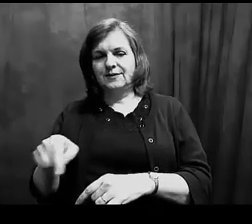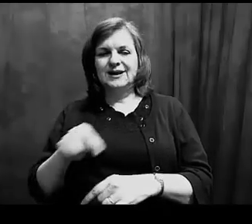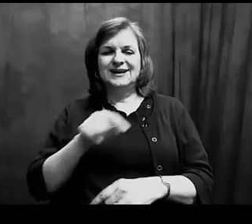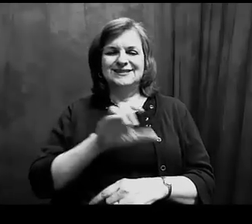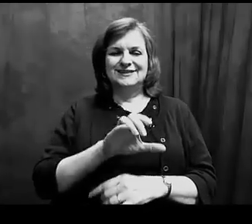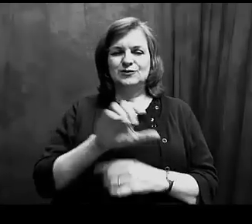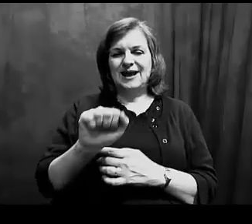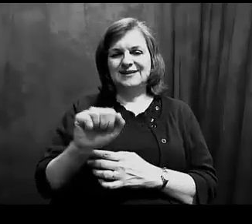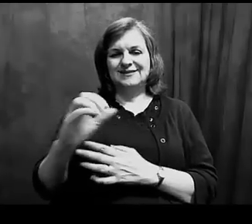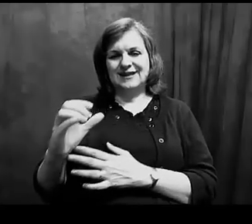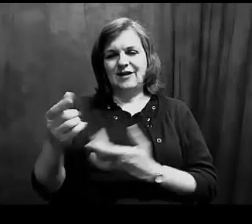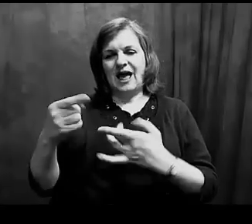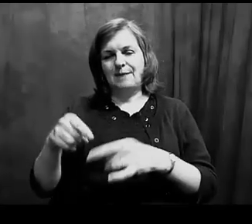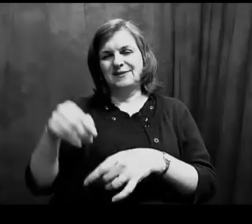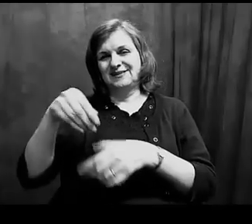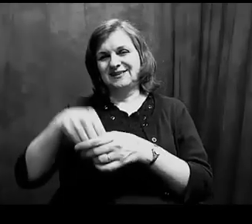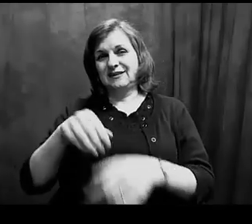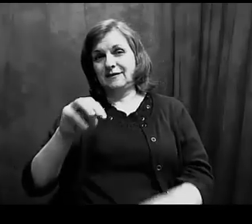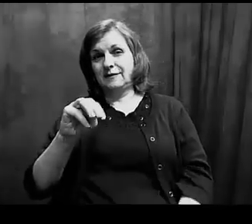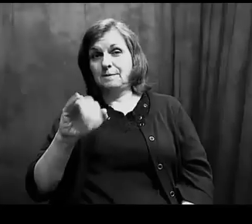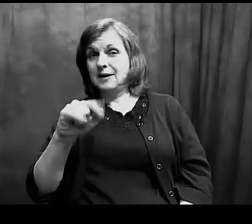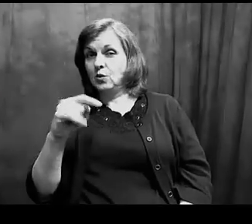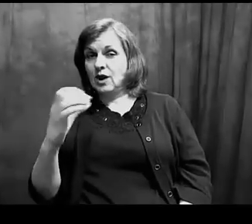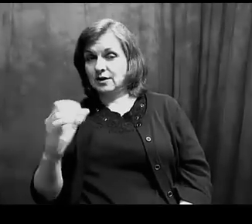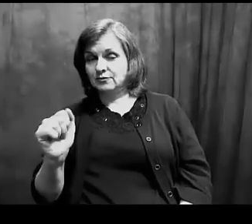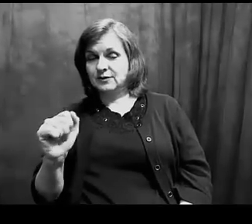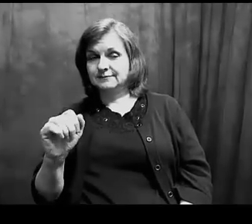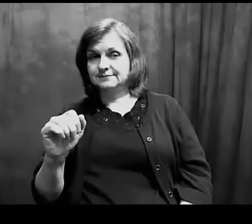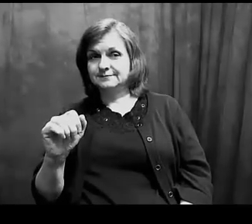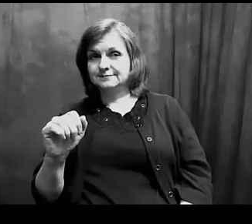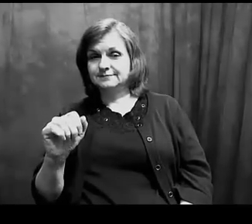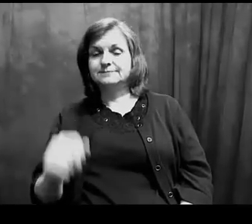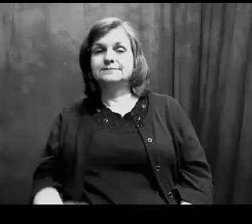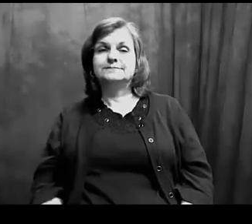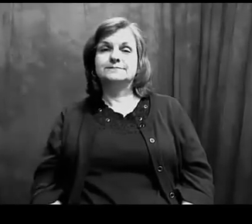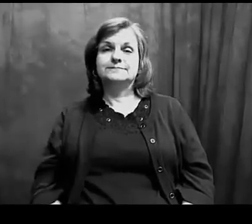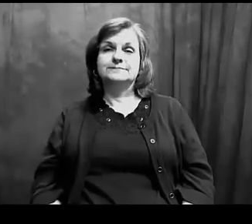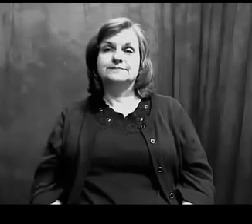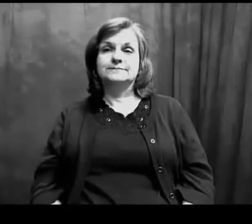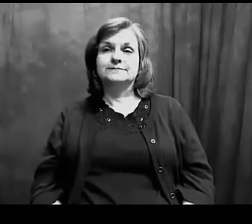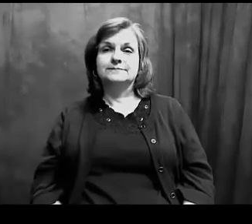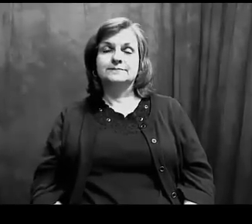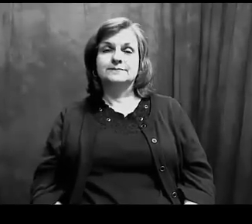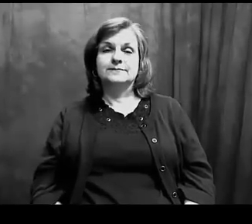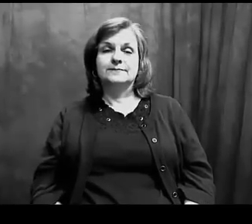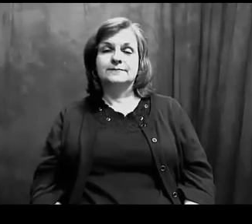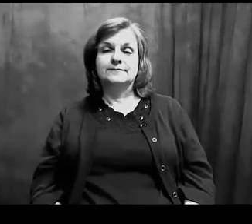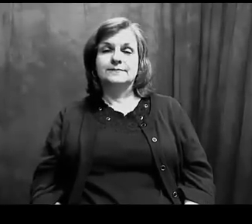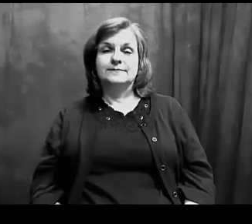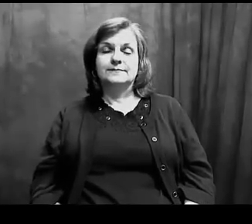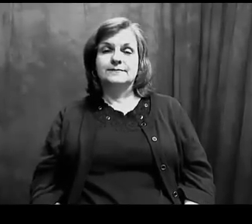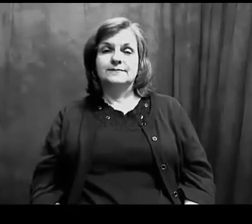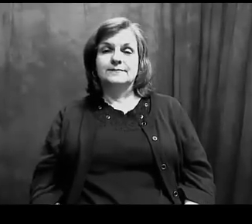this citric acid cycle is actually all going to occur inside the mitochondria.